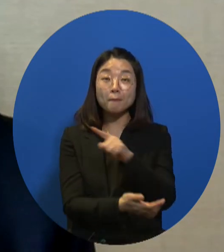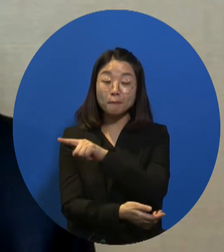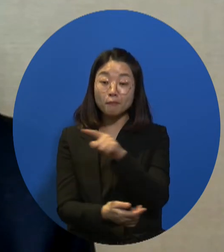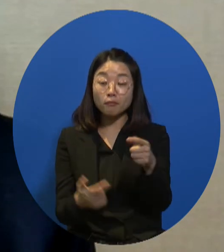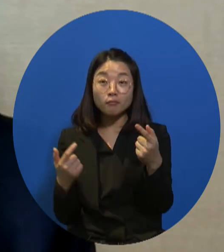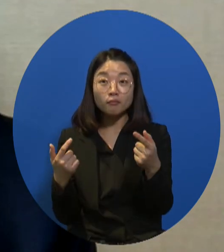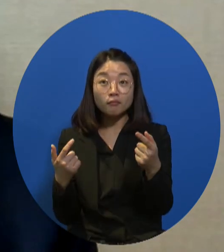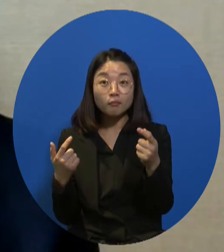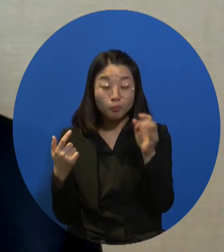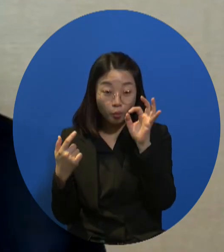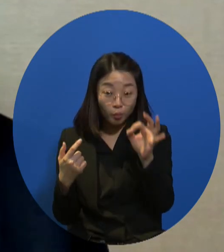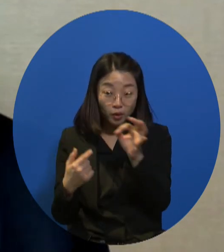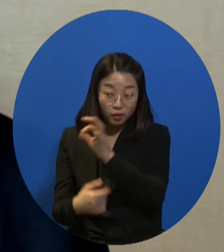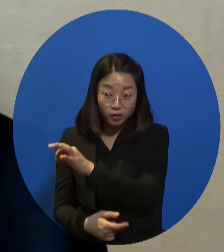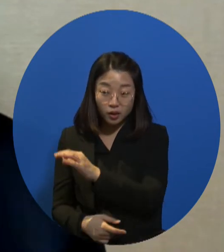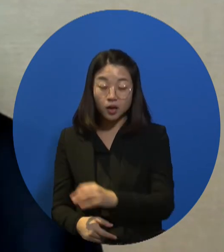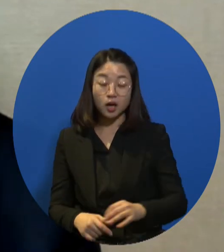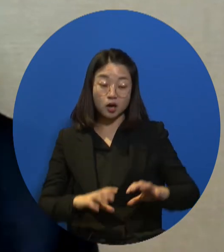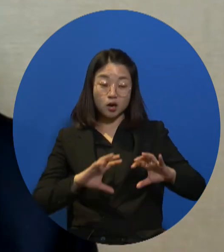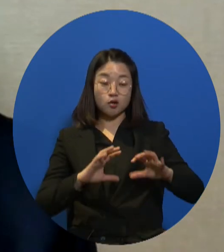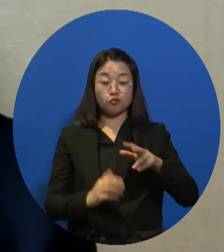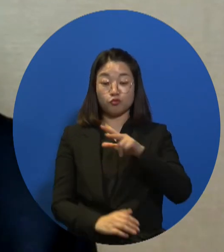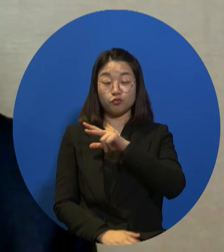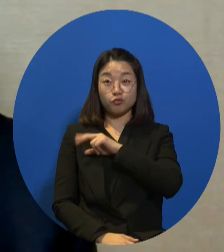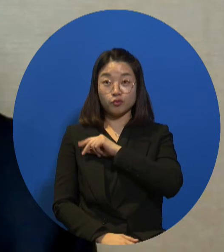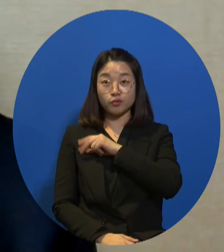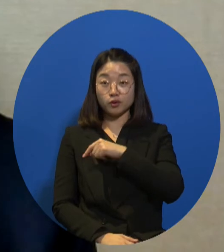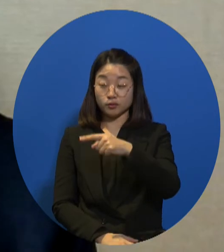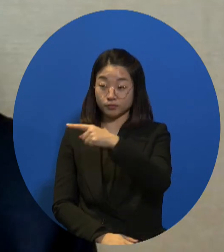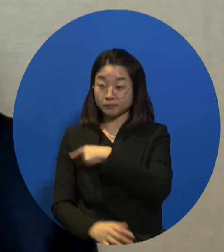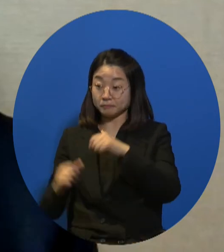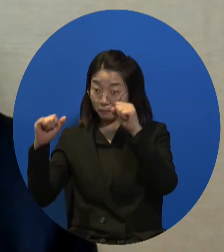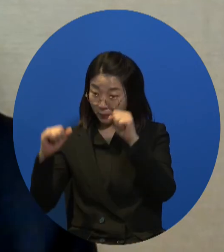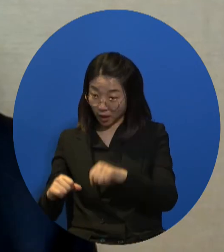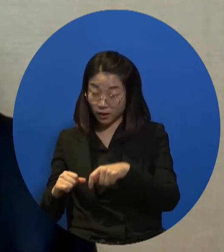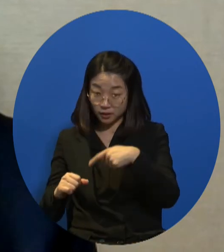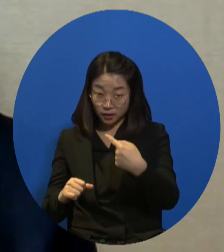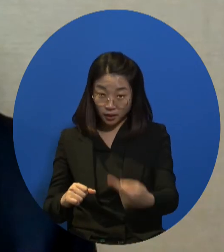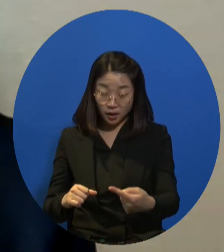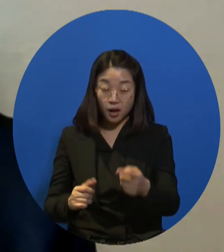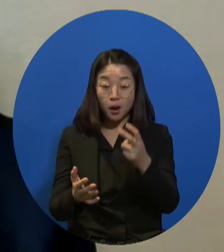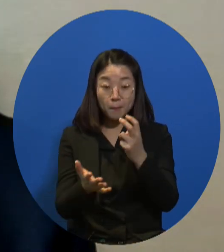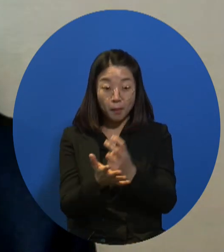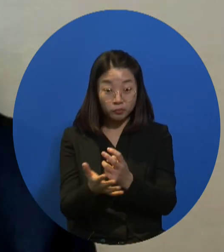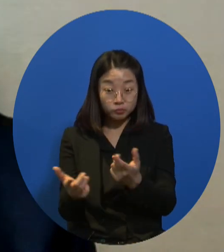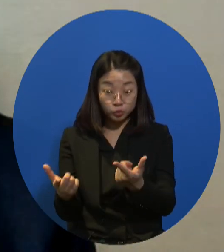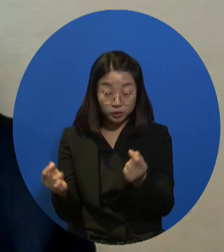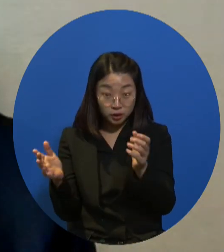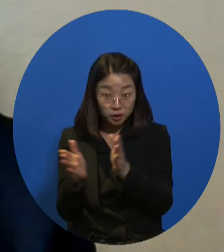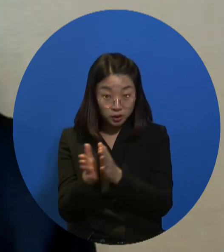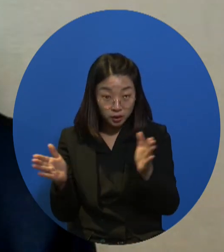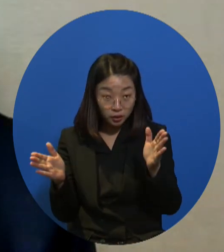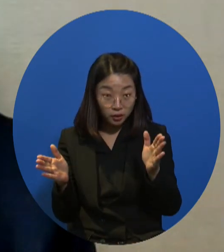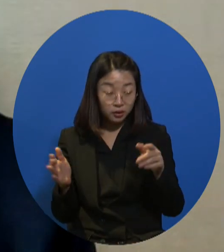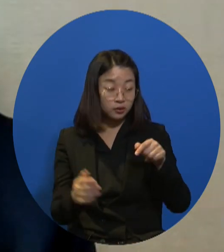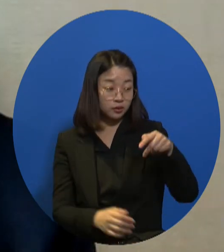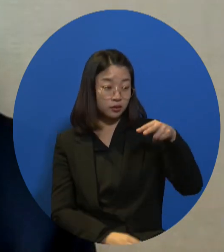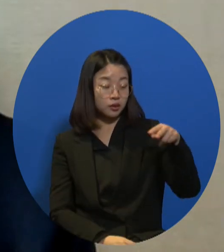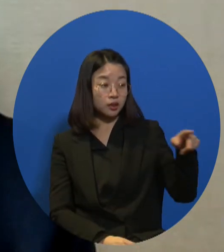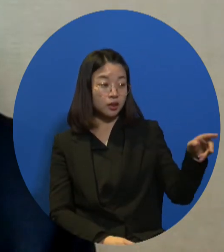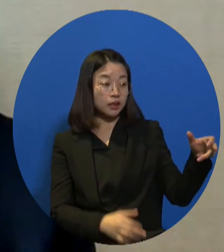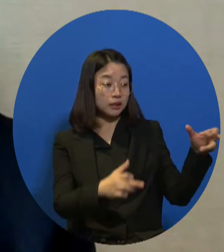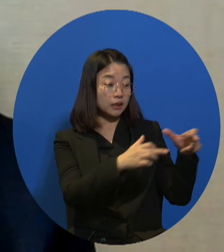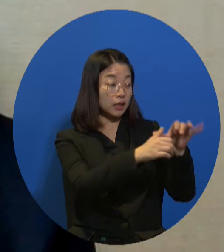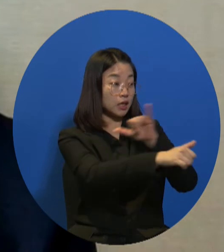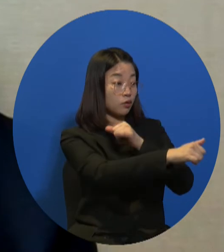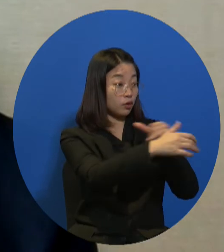human rights and also the Korean Constitution, when certain protocol or convention is ratified by the National